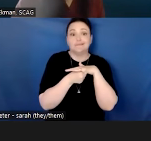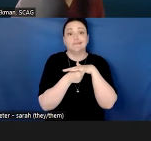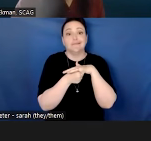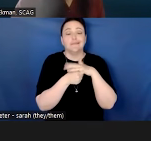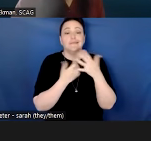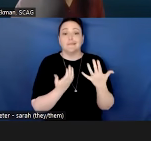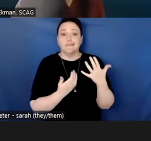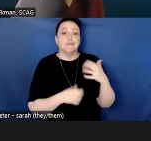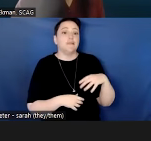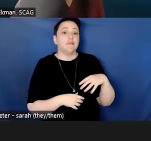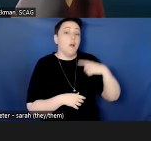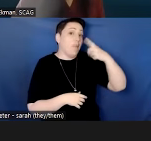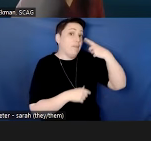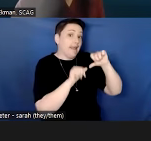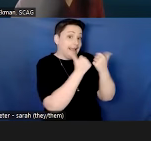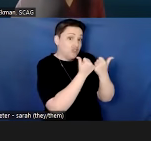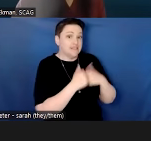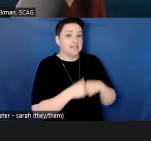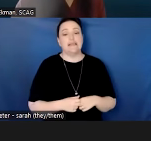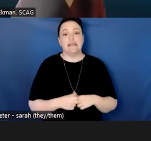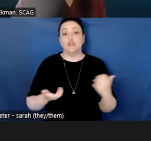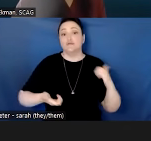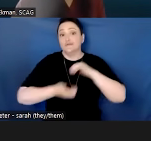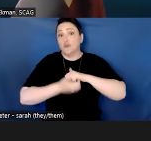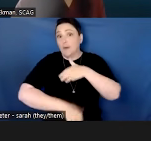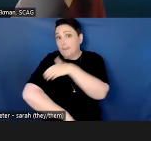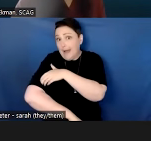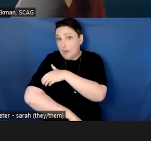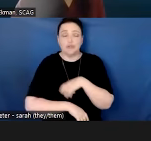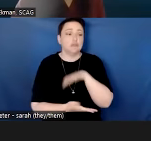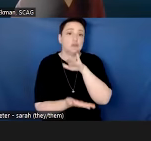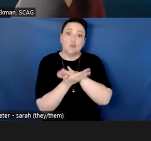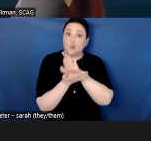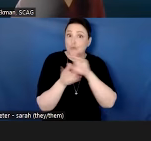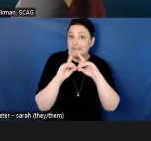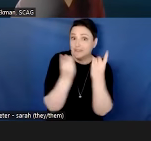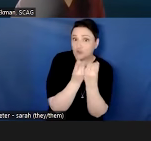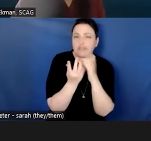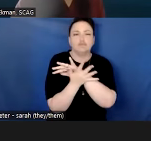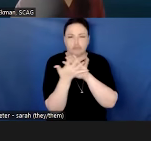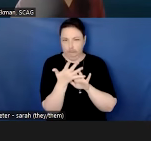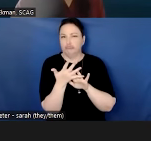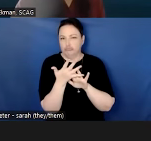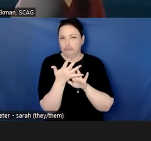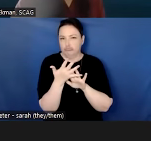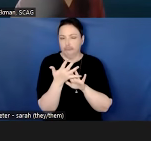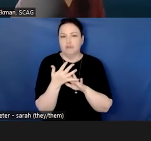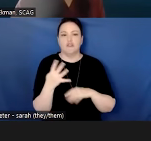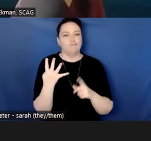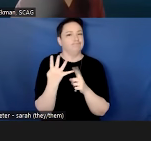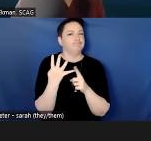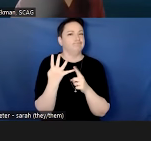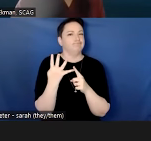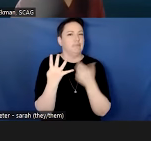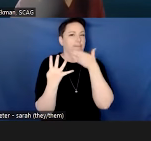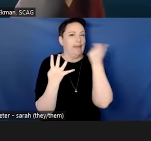agency, or a joint powers or school districts. So that's the most correct answer to this question.